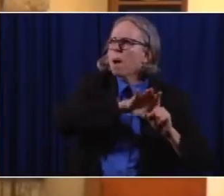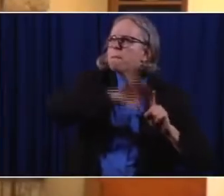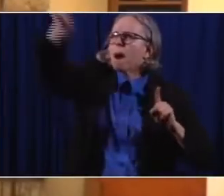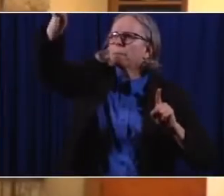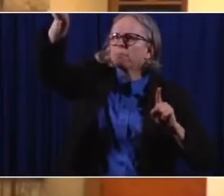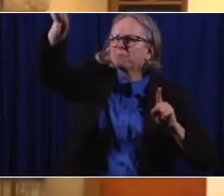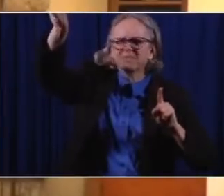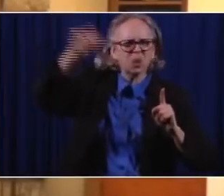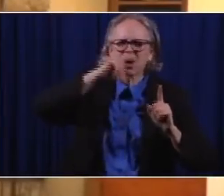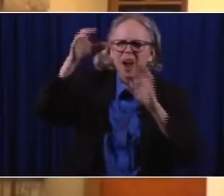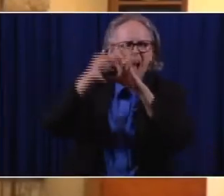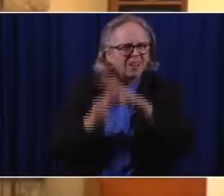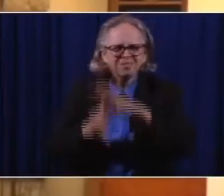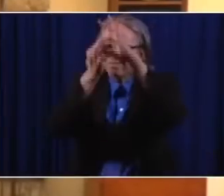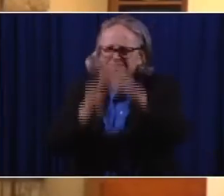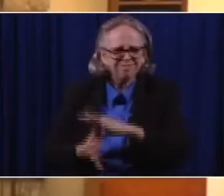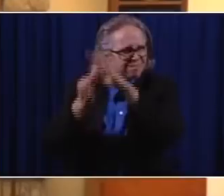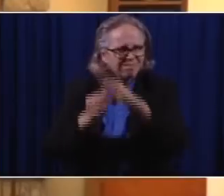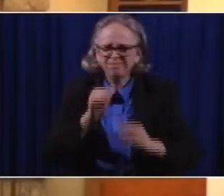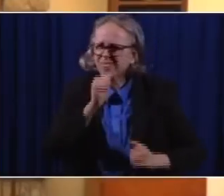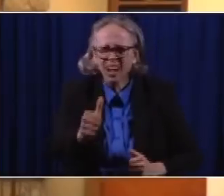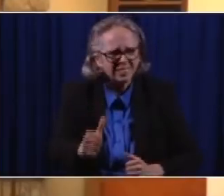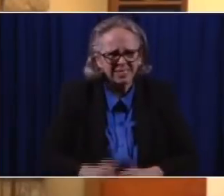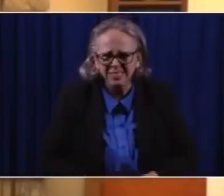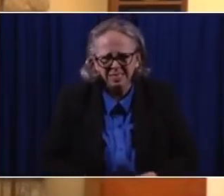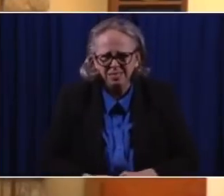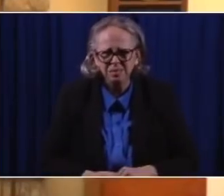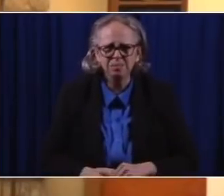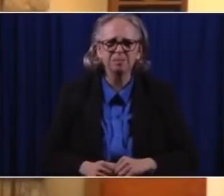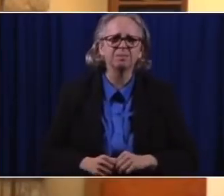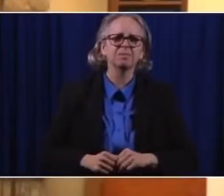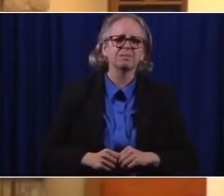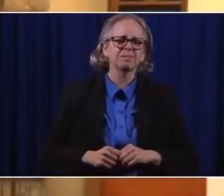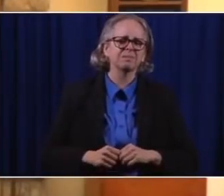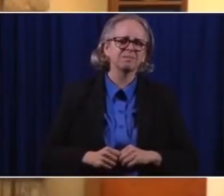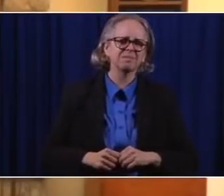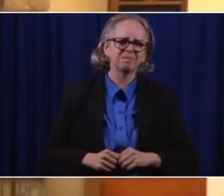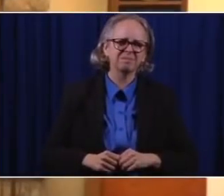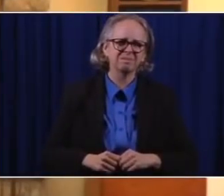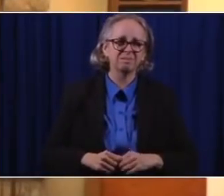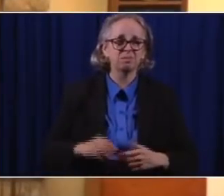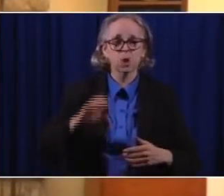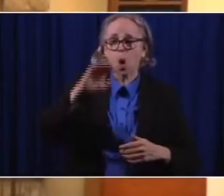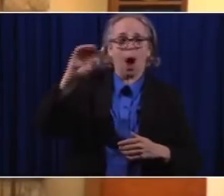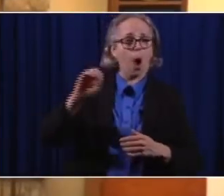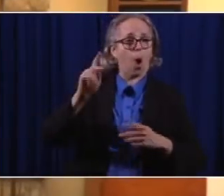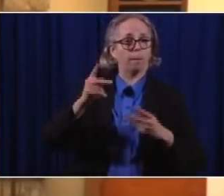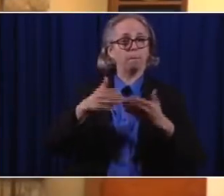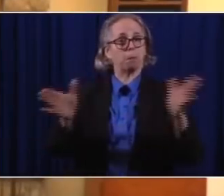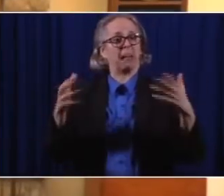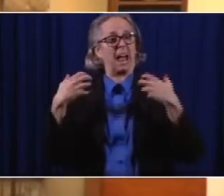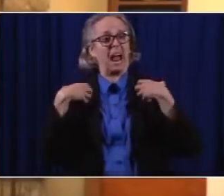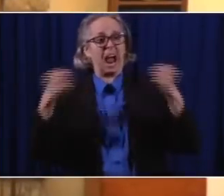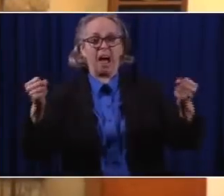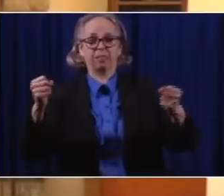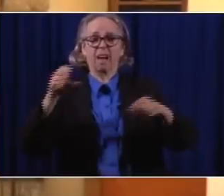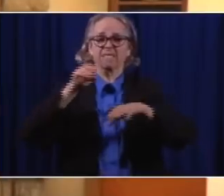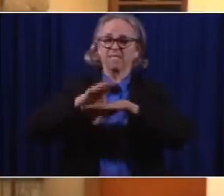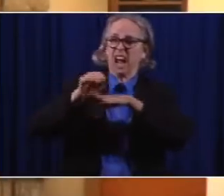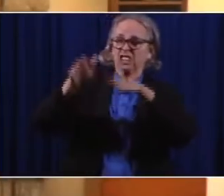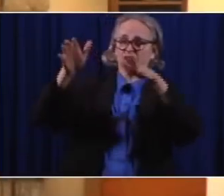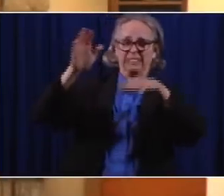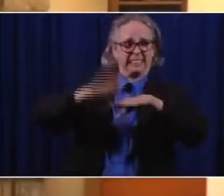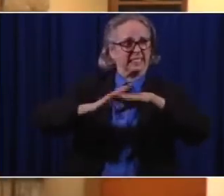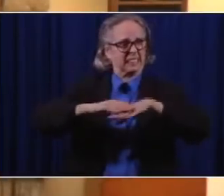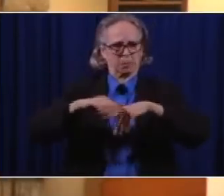This is the 20th week of the Ohio Public Health Advisory system. And Michael, let's go to the next